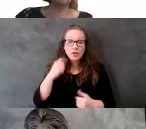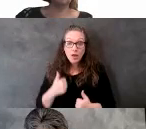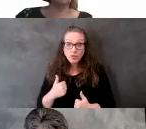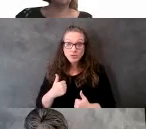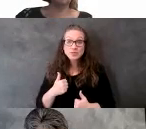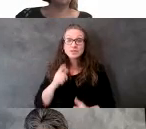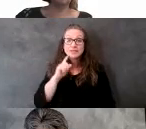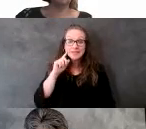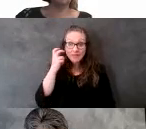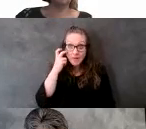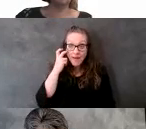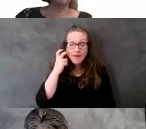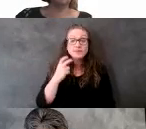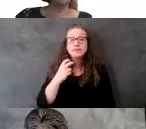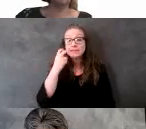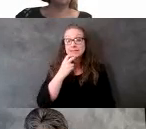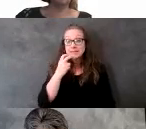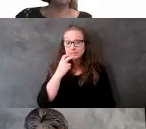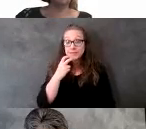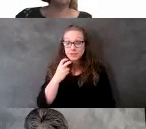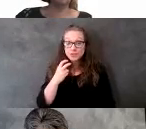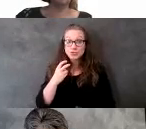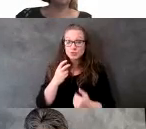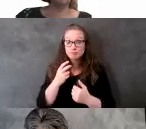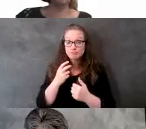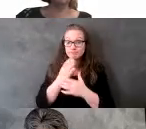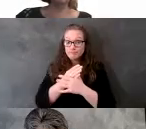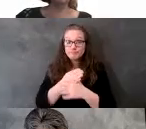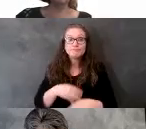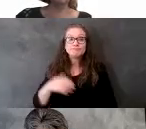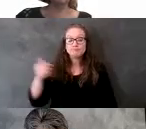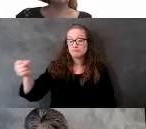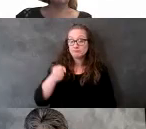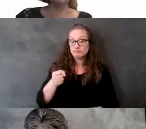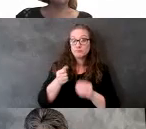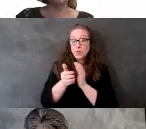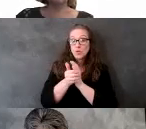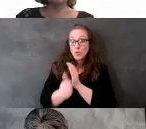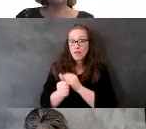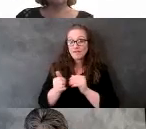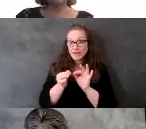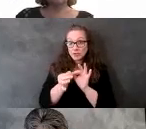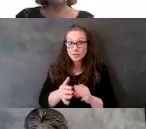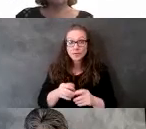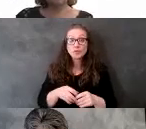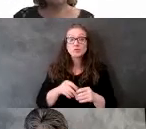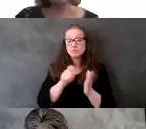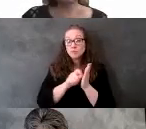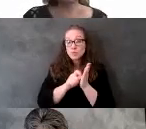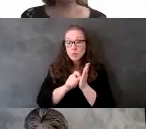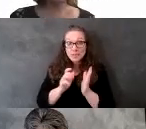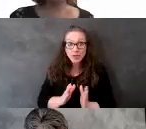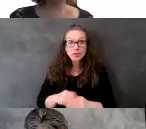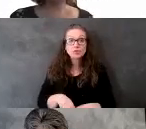or have speech impairments. Again, qualified interpreters or note takers. Real-time captioning, also